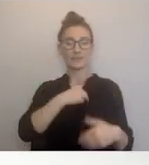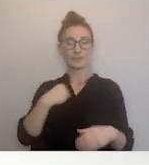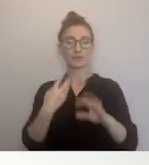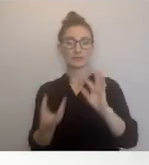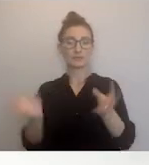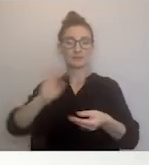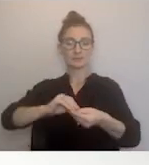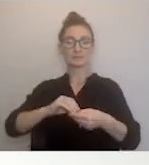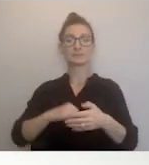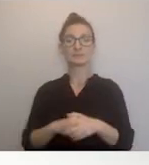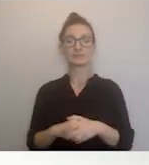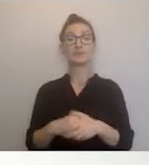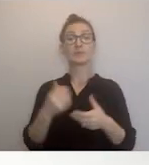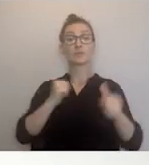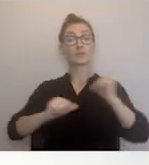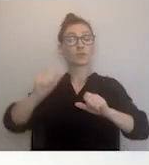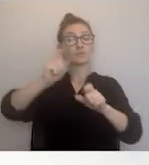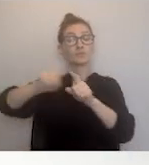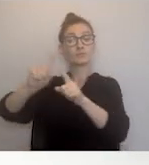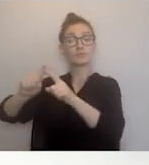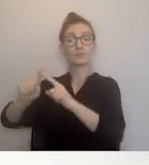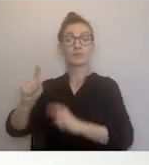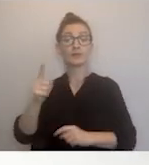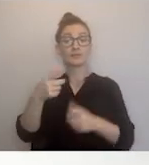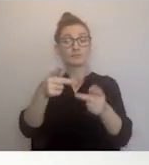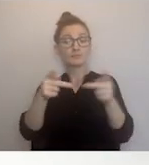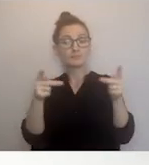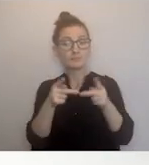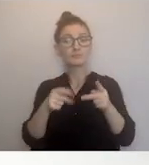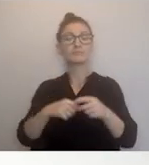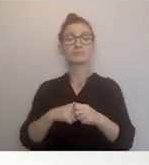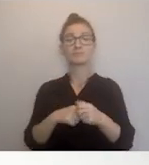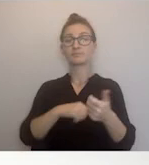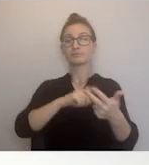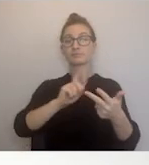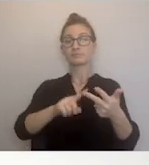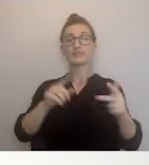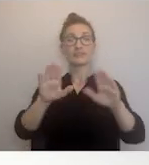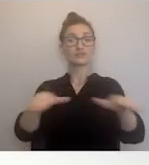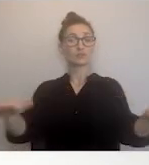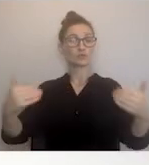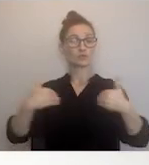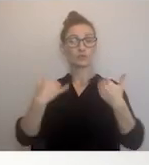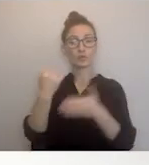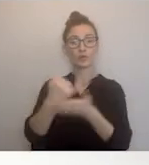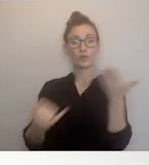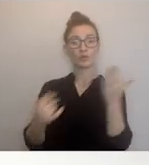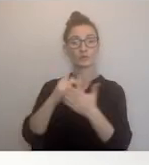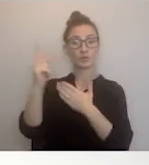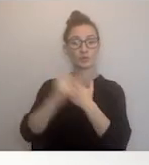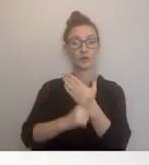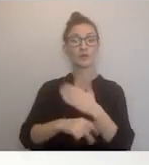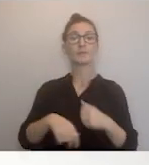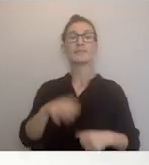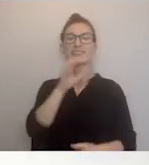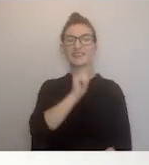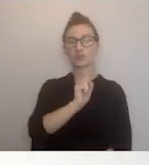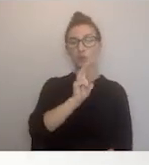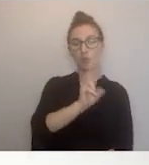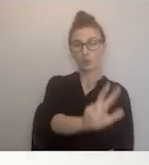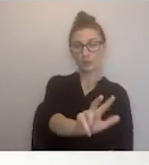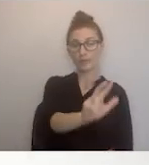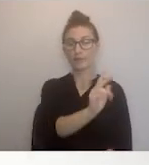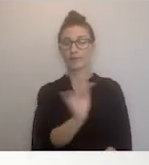strong. They perform all over Central Florida, different venues, at least 3 shows a year. Then we have a children and youth arts program for